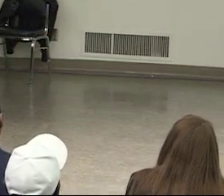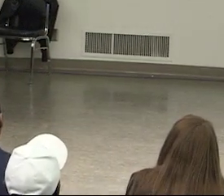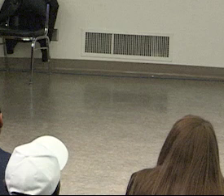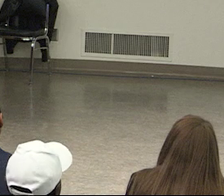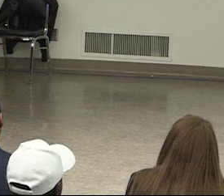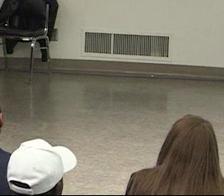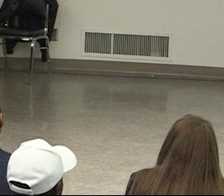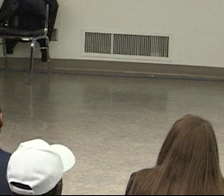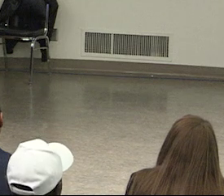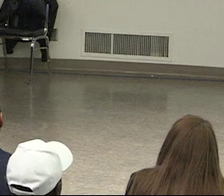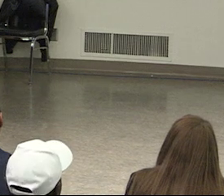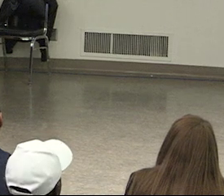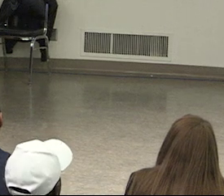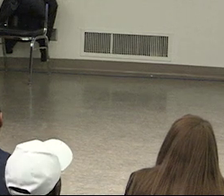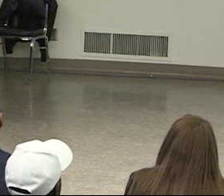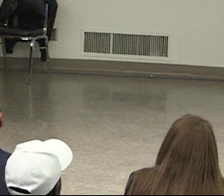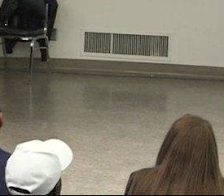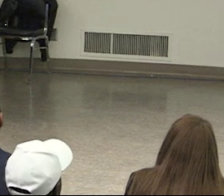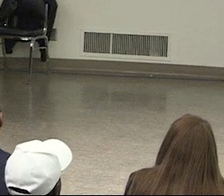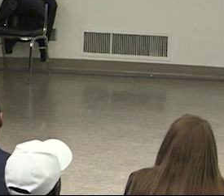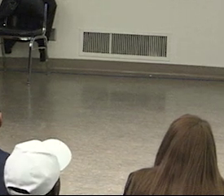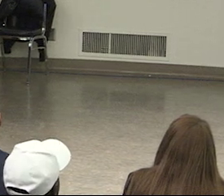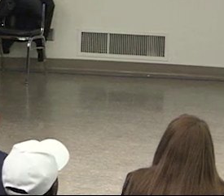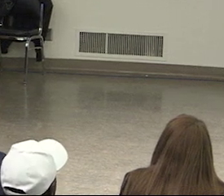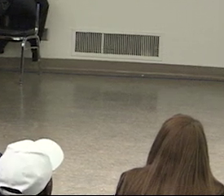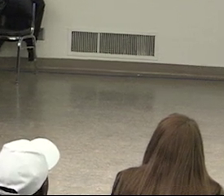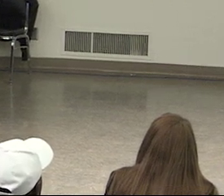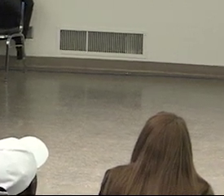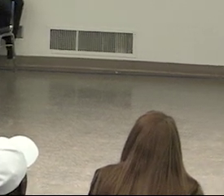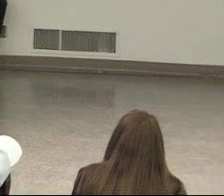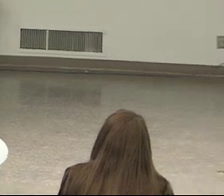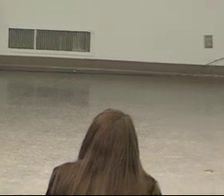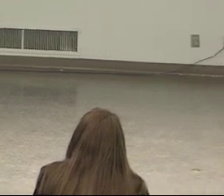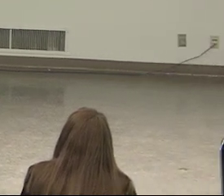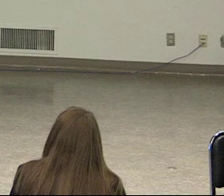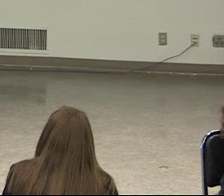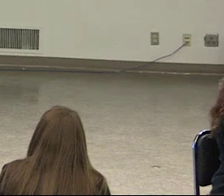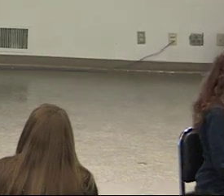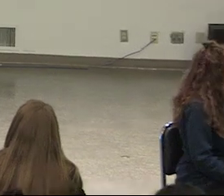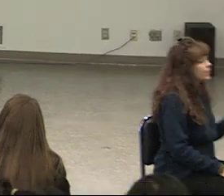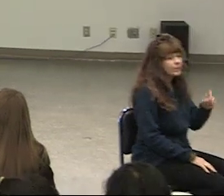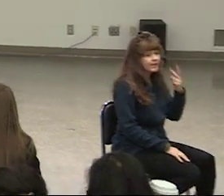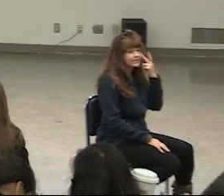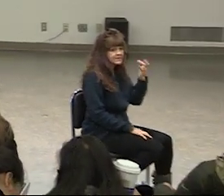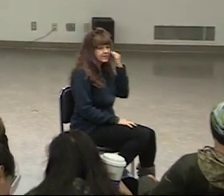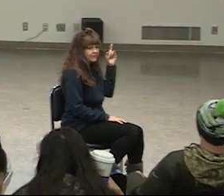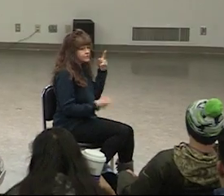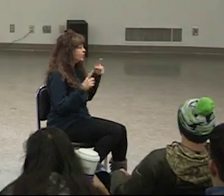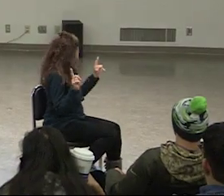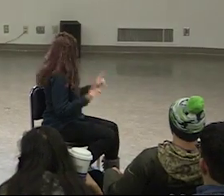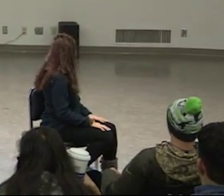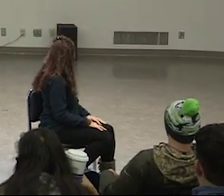So now is the time for Poll Everywhere, and we're going to see if it works. And if it doesn't, then we're going to pass the mic around and bring our voices into the room in that